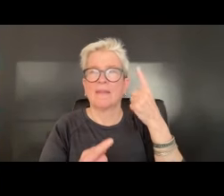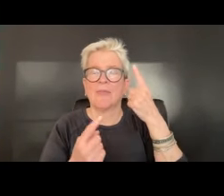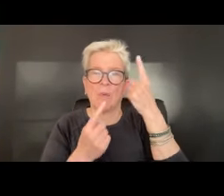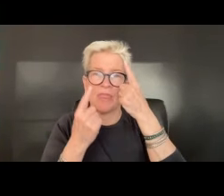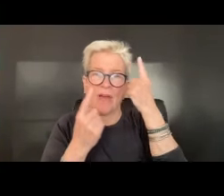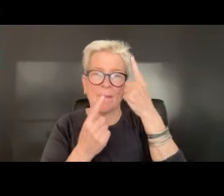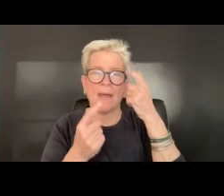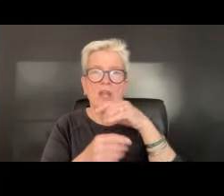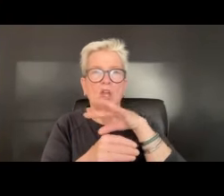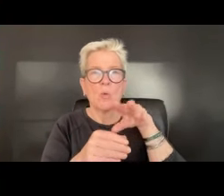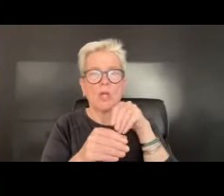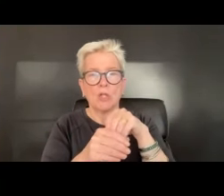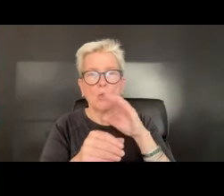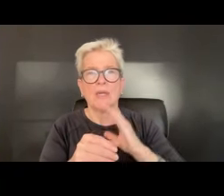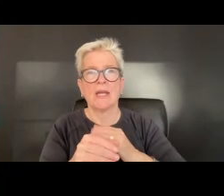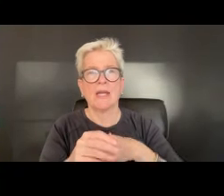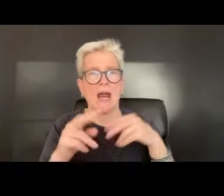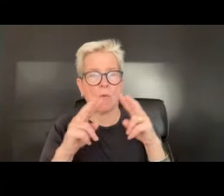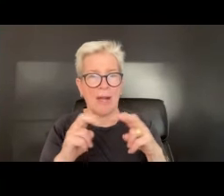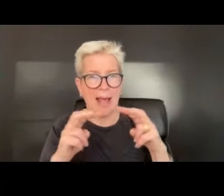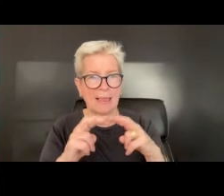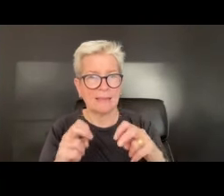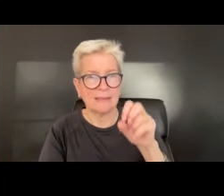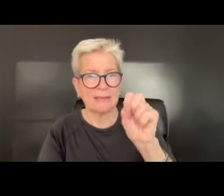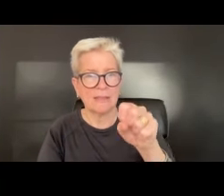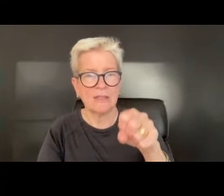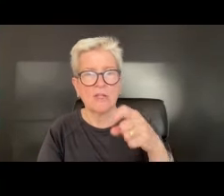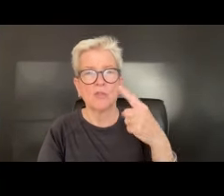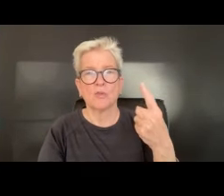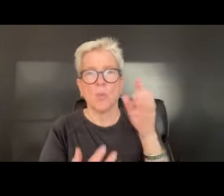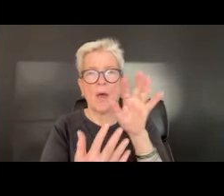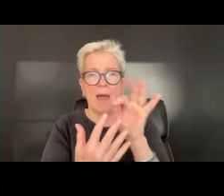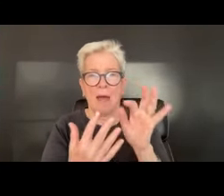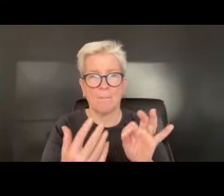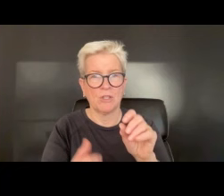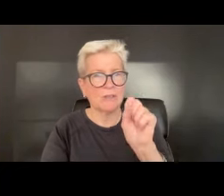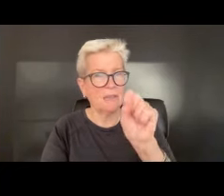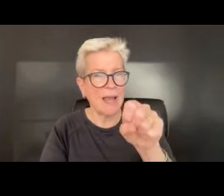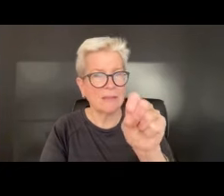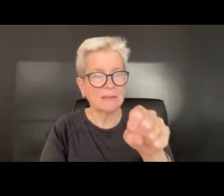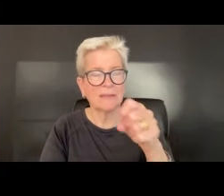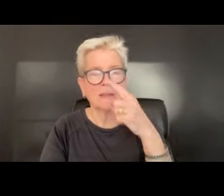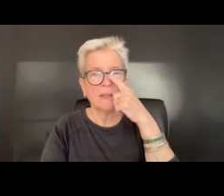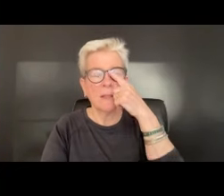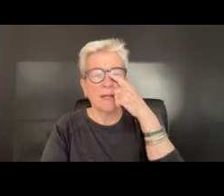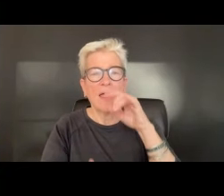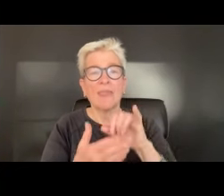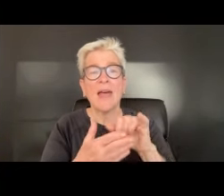included in the analysis. So it's one of the options that's in our